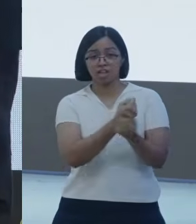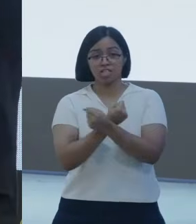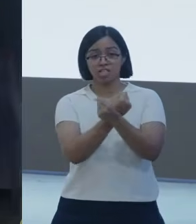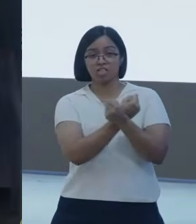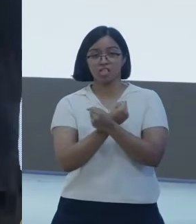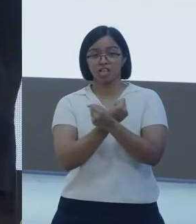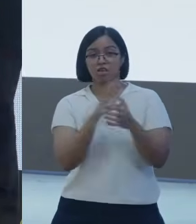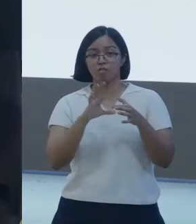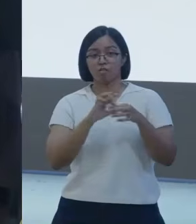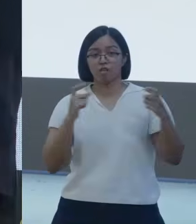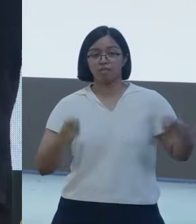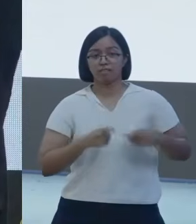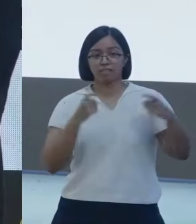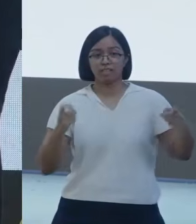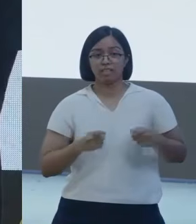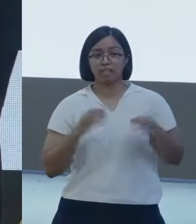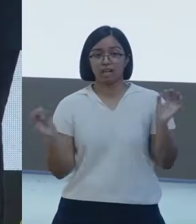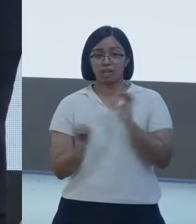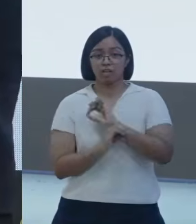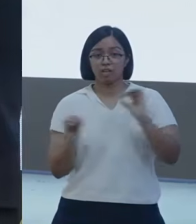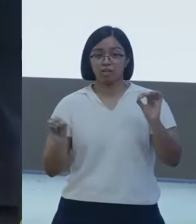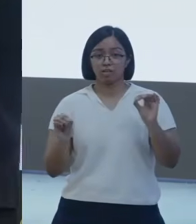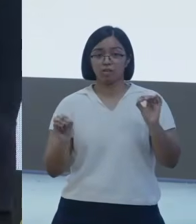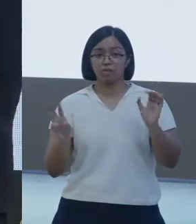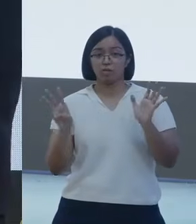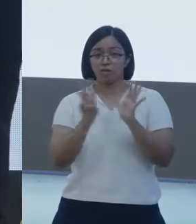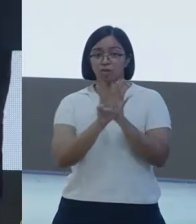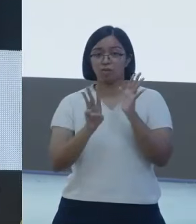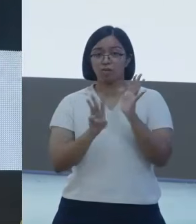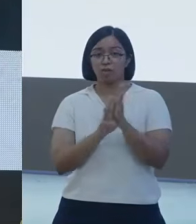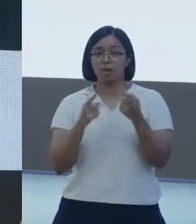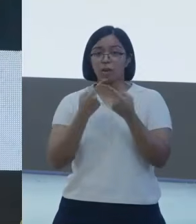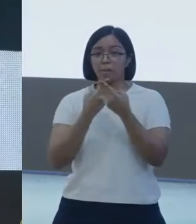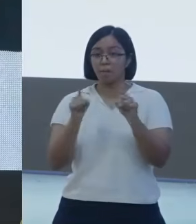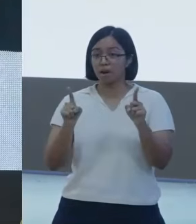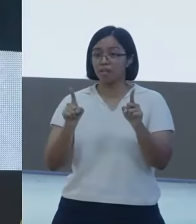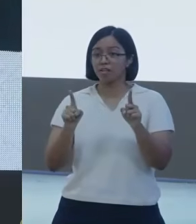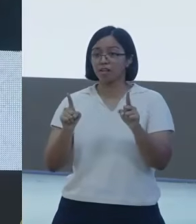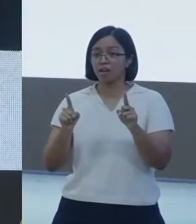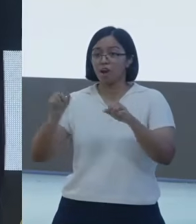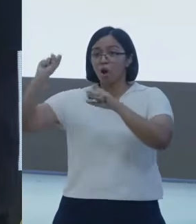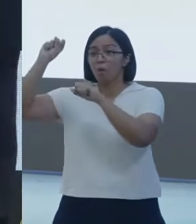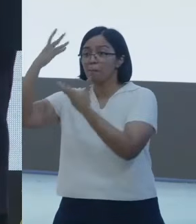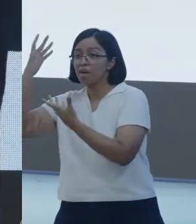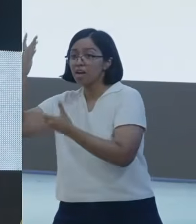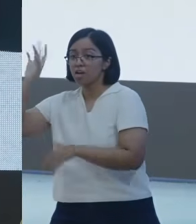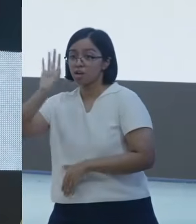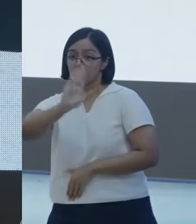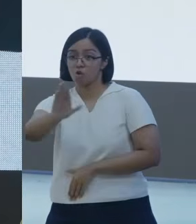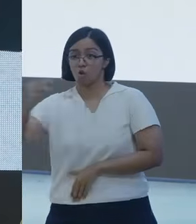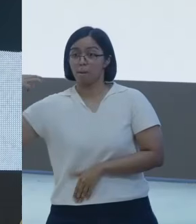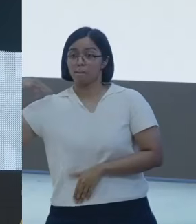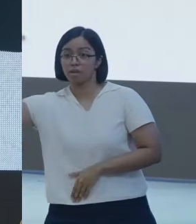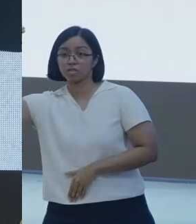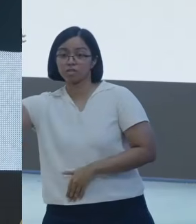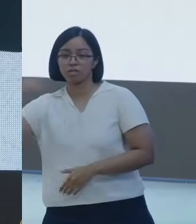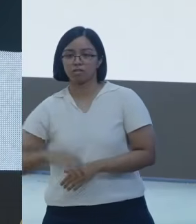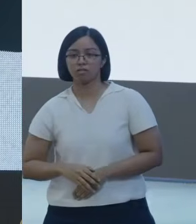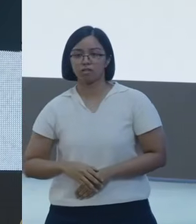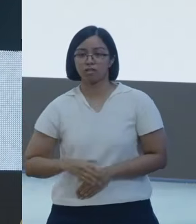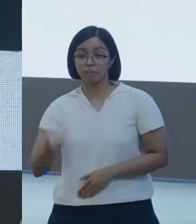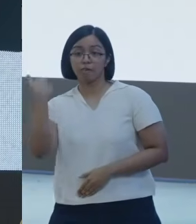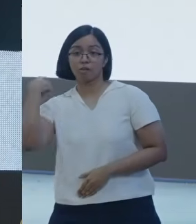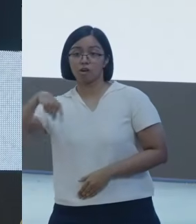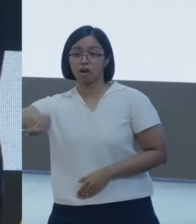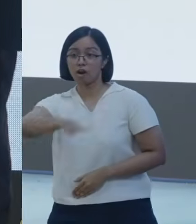wala kang ibang kalooban kundi ang Panginoon, kalooban ng Panginoon mo. At ang Panginoon natin dati ay kasalanan.